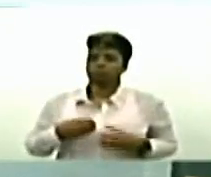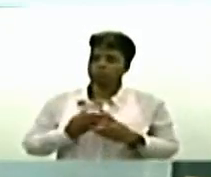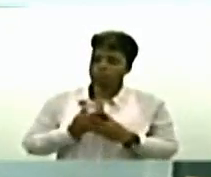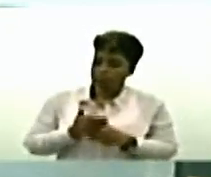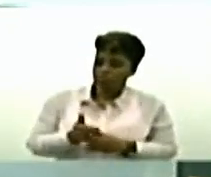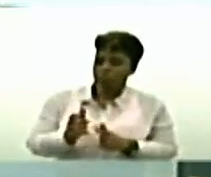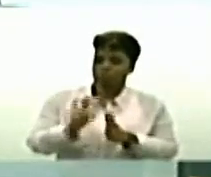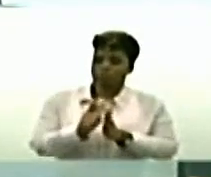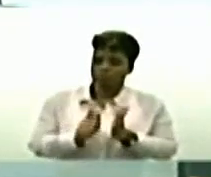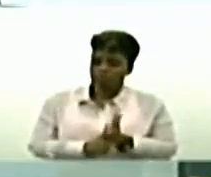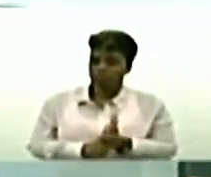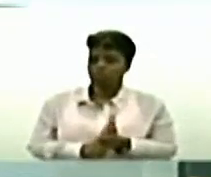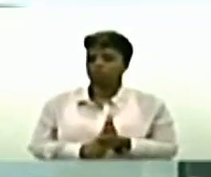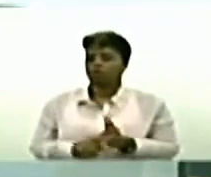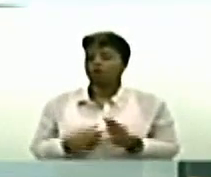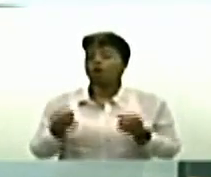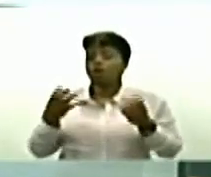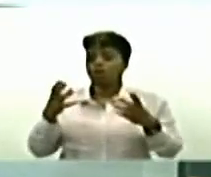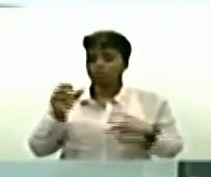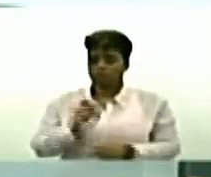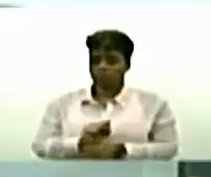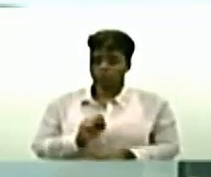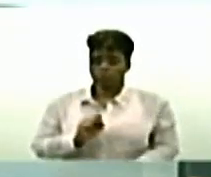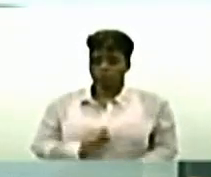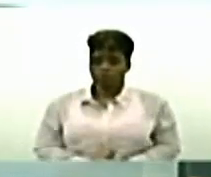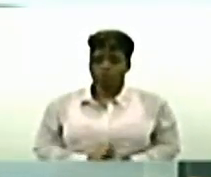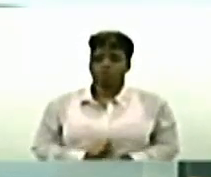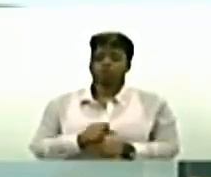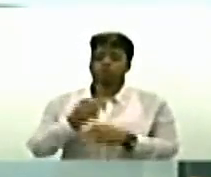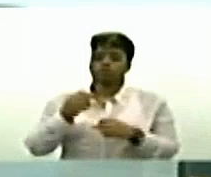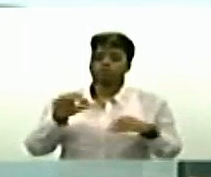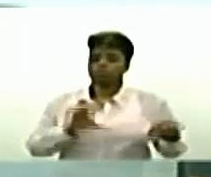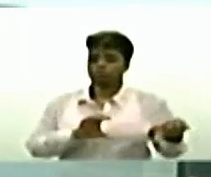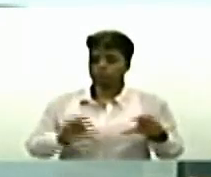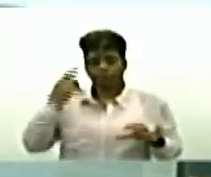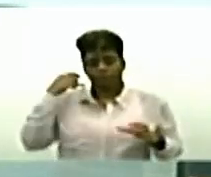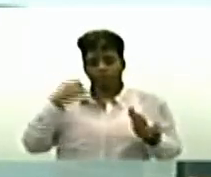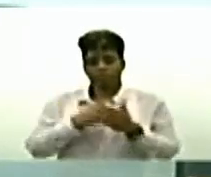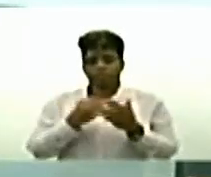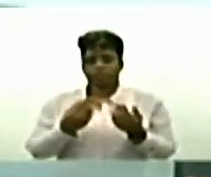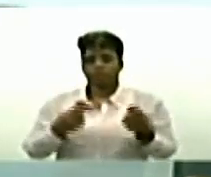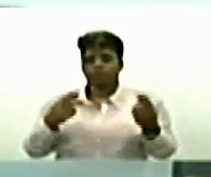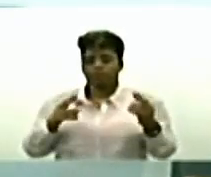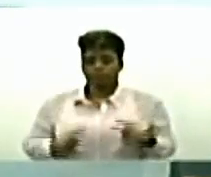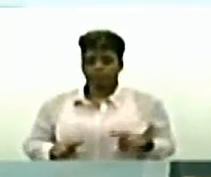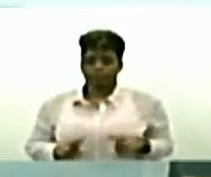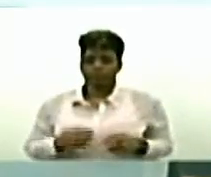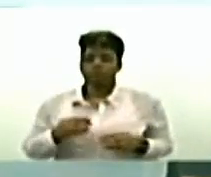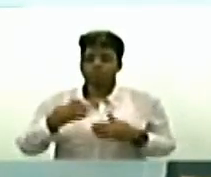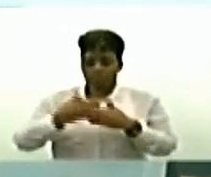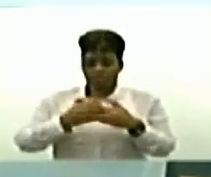us to the place where it will be enforced in the near future.